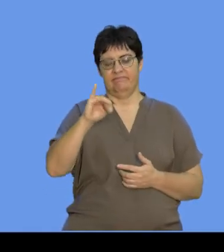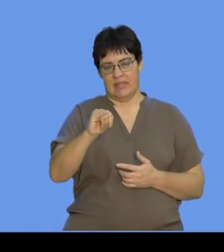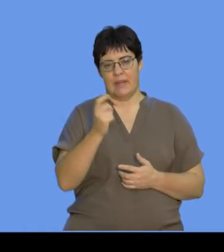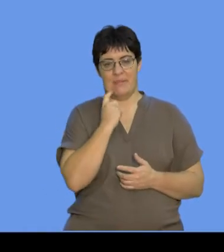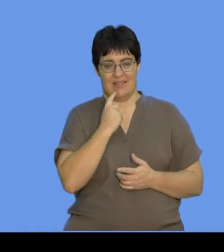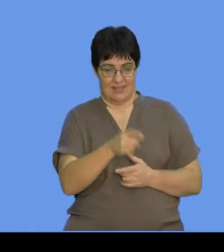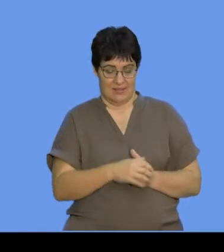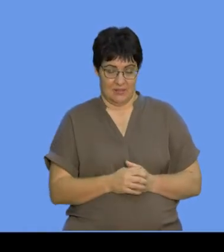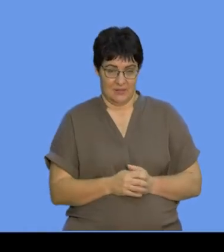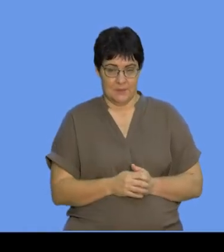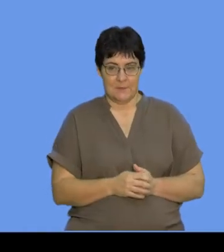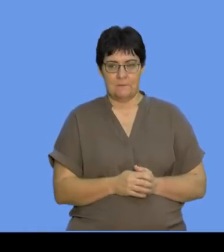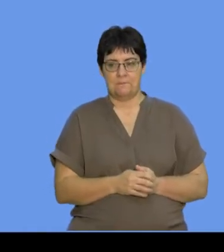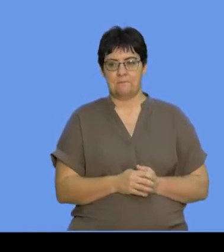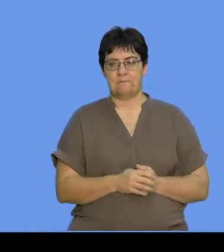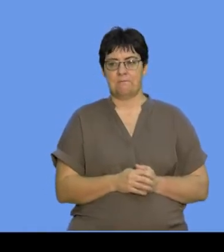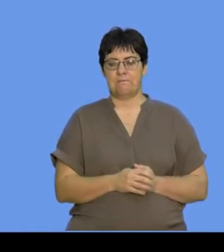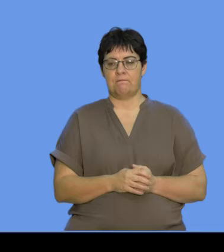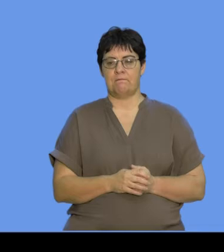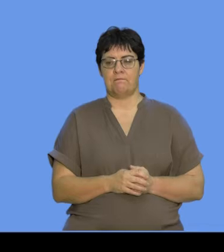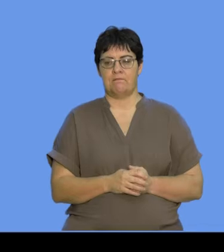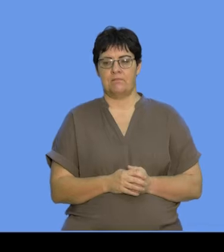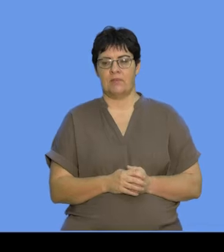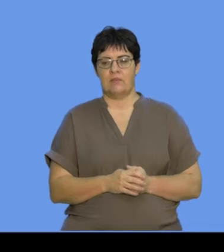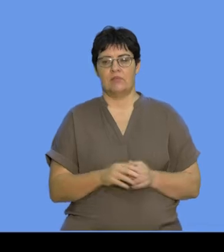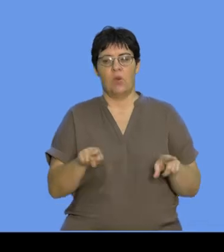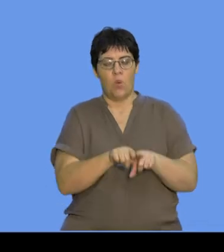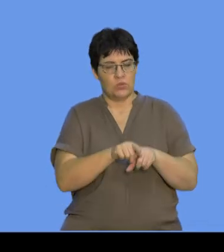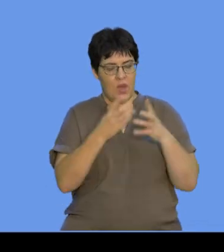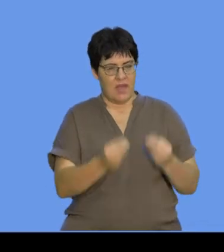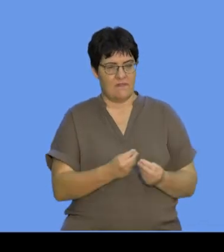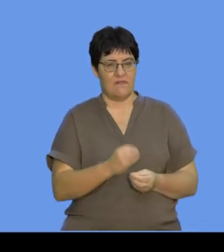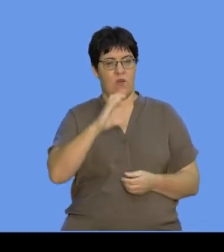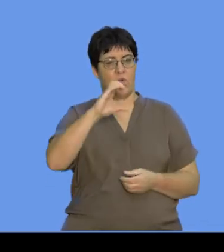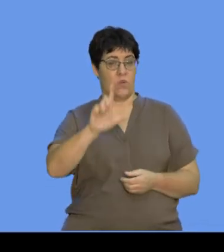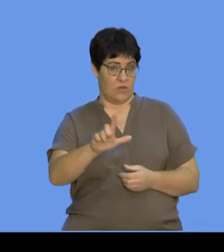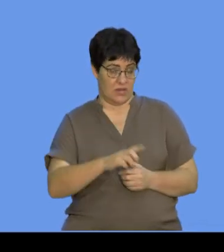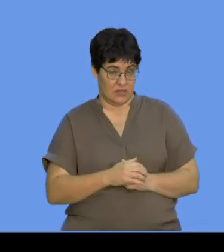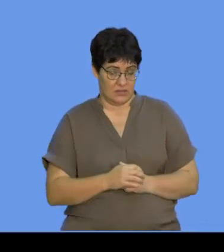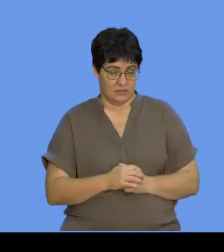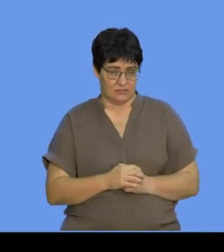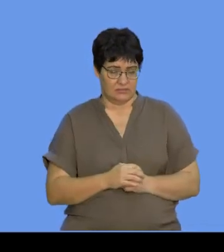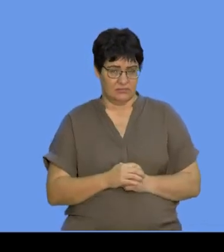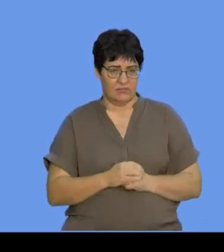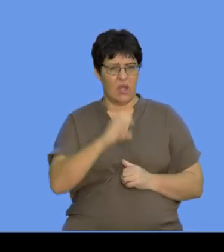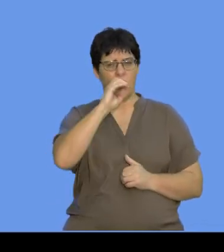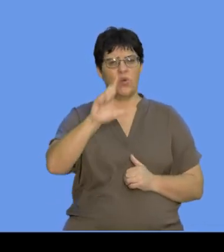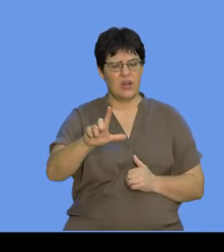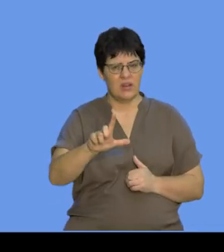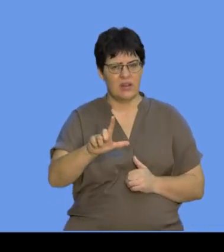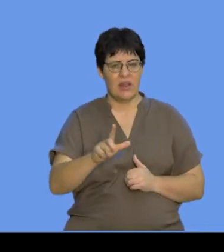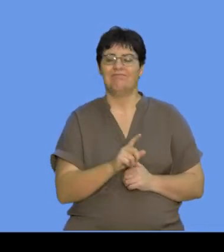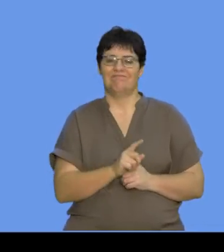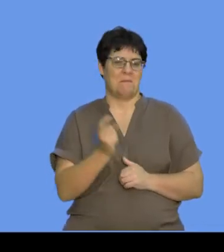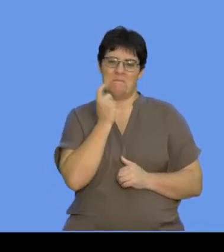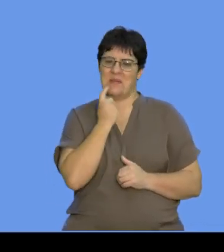metalloid. Right, okay? Right, and then we also have chlorine. Chlorine is a non-metal,